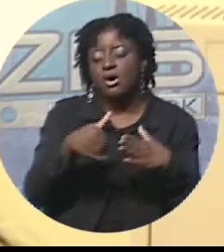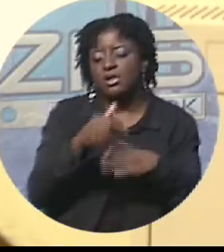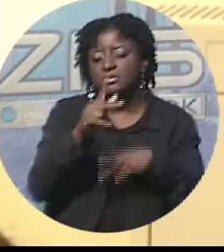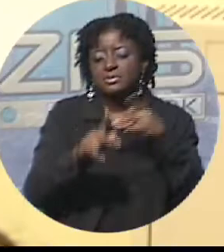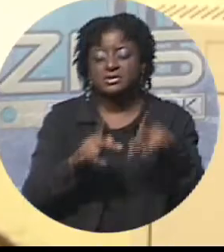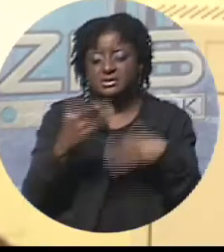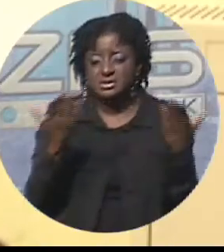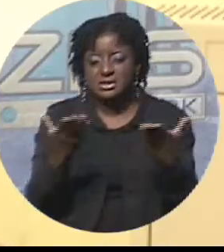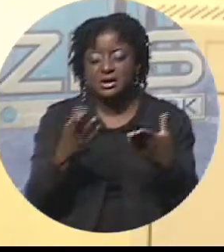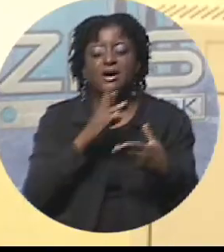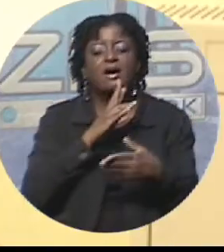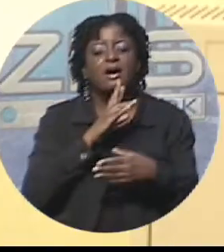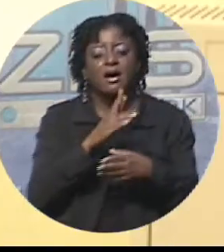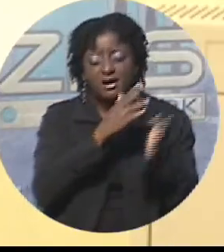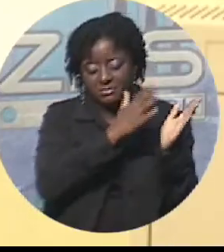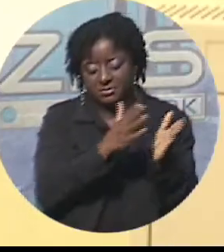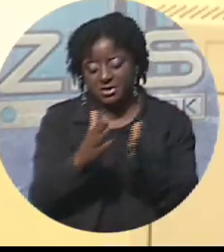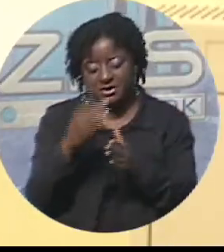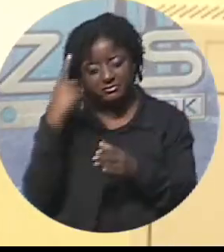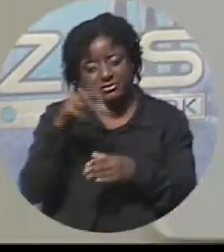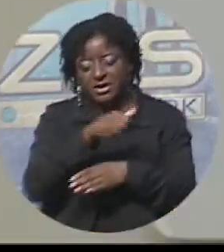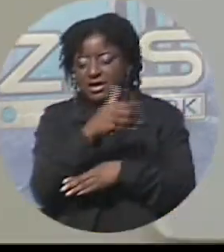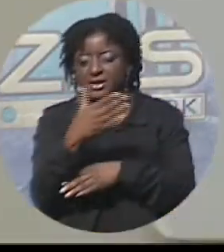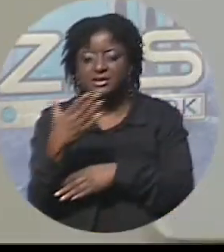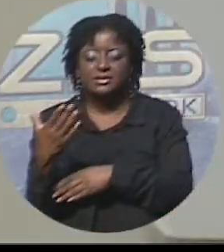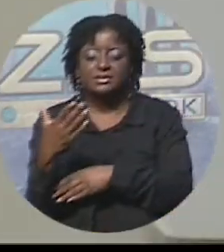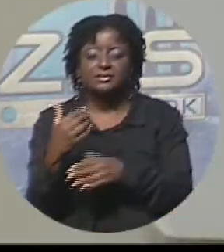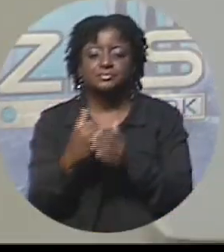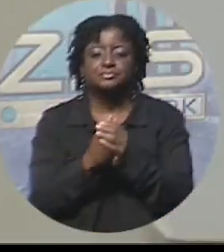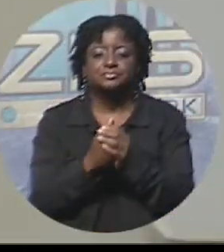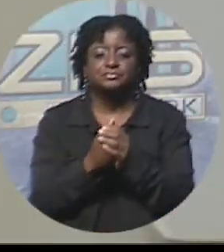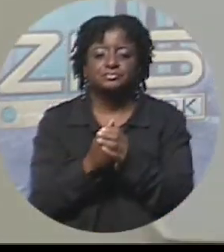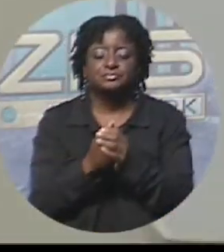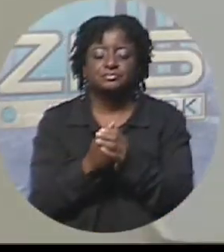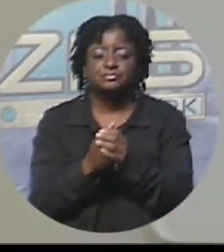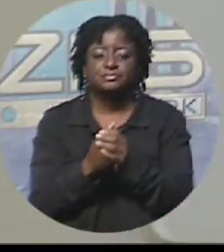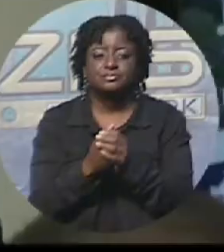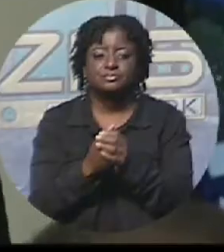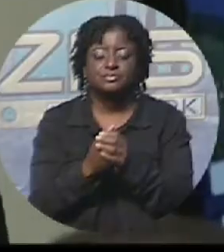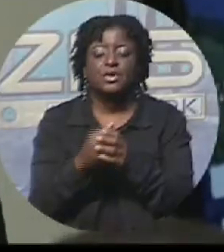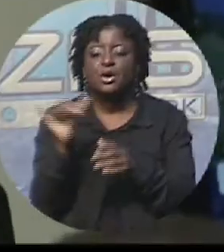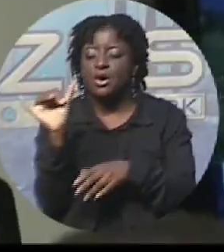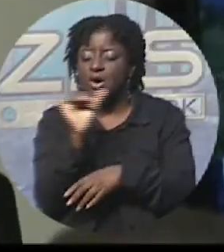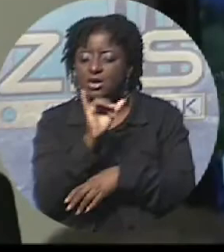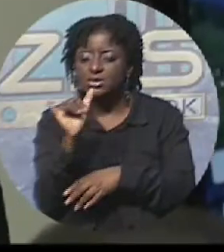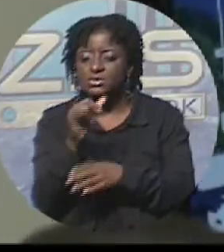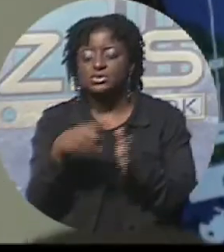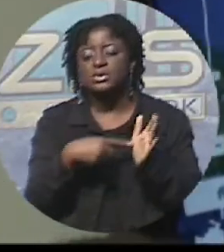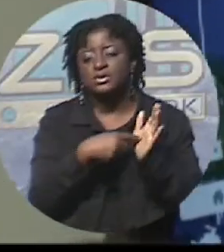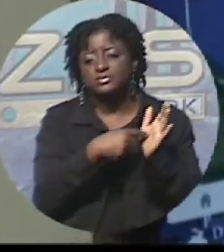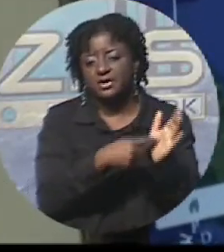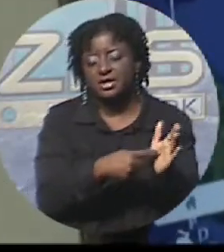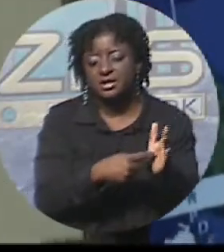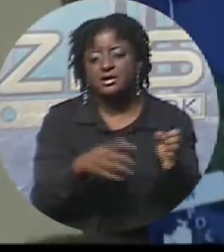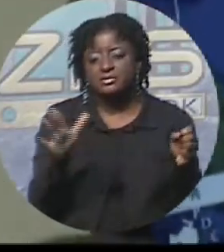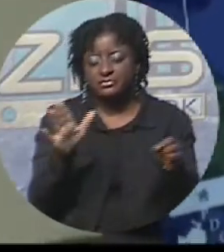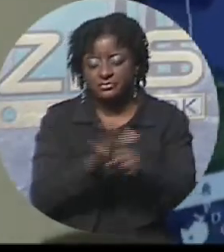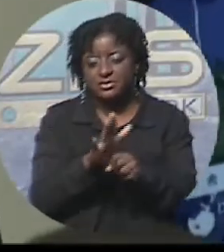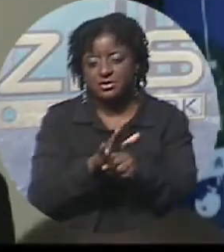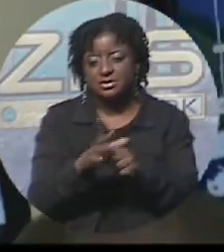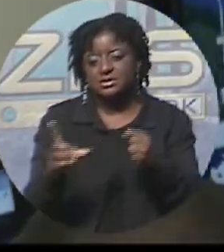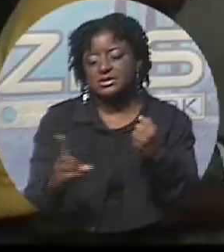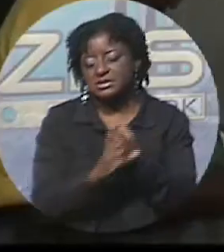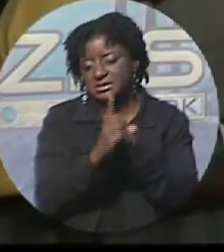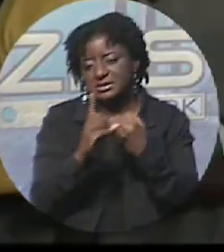are prepared for any eventuality. NEMA officials also unveiled a comprehensive disaster plan, which included